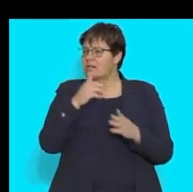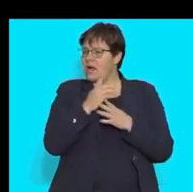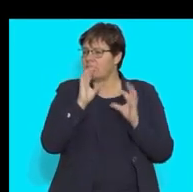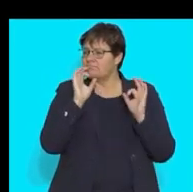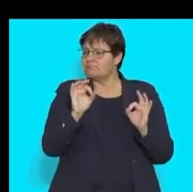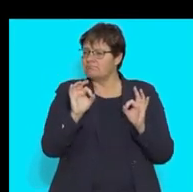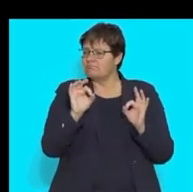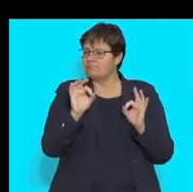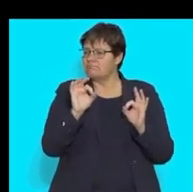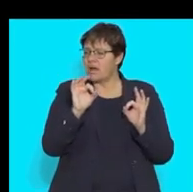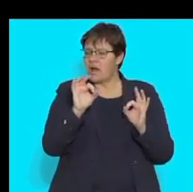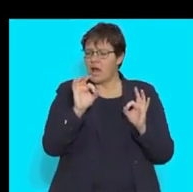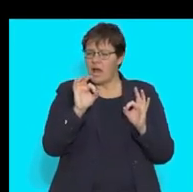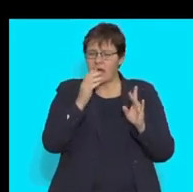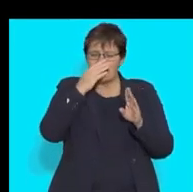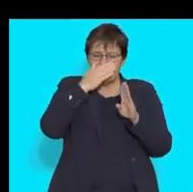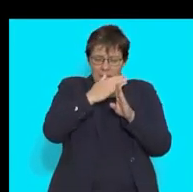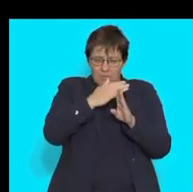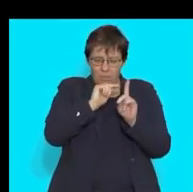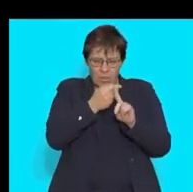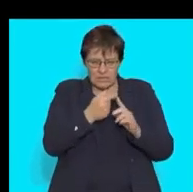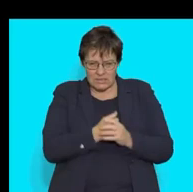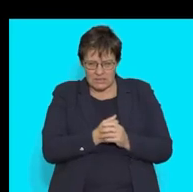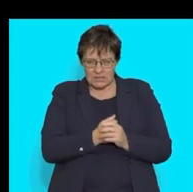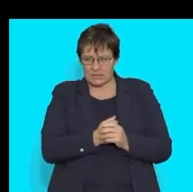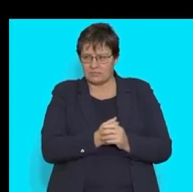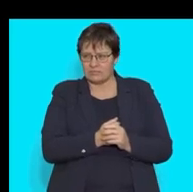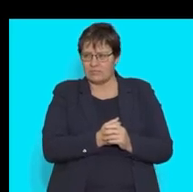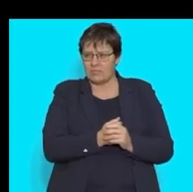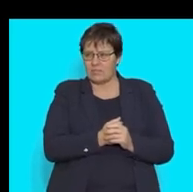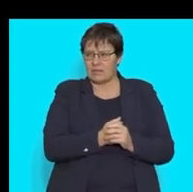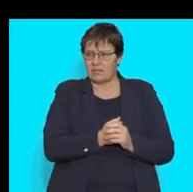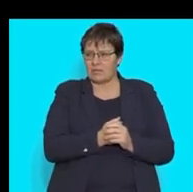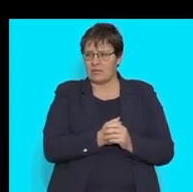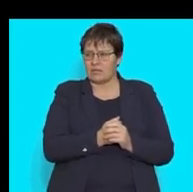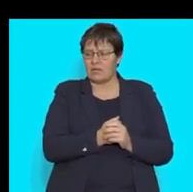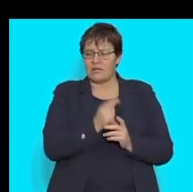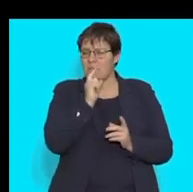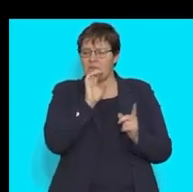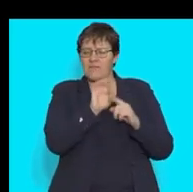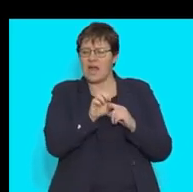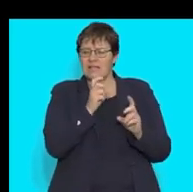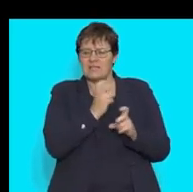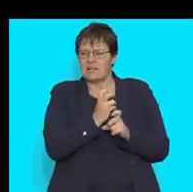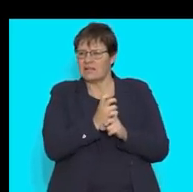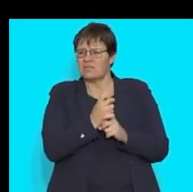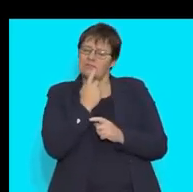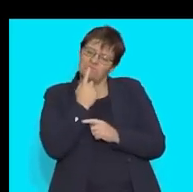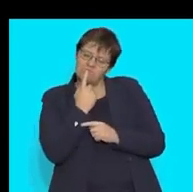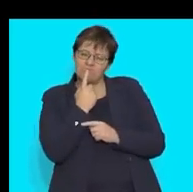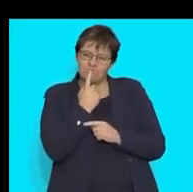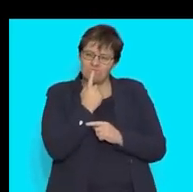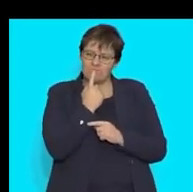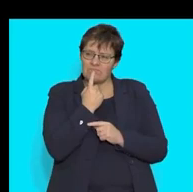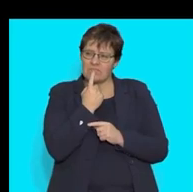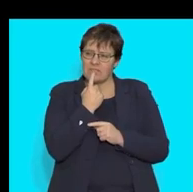through exactly at that sort of intersection point. Now, normally it isn't difficult to find, but this time